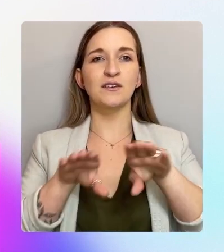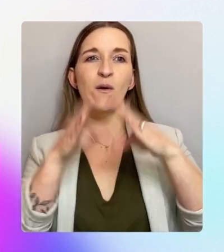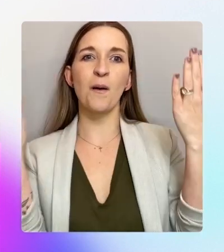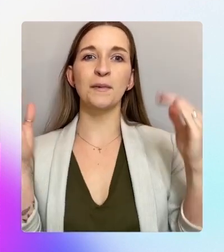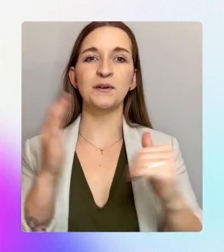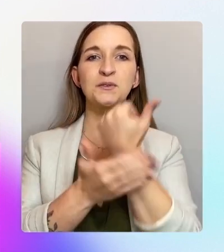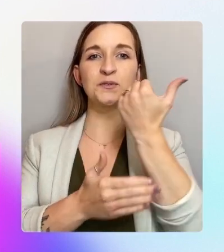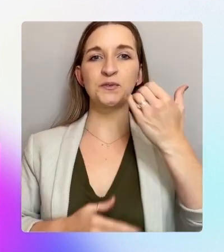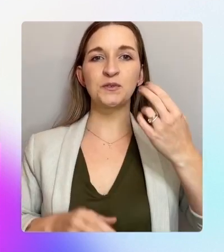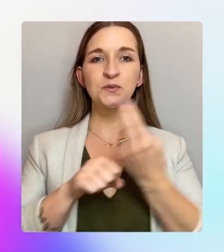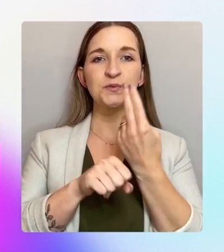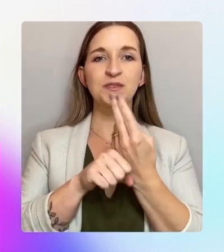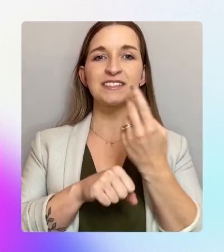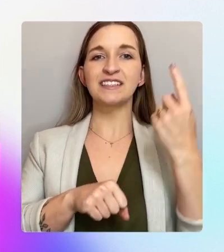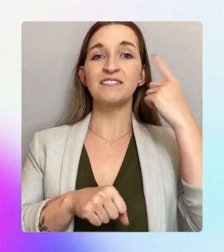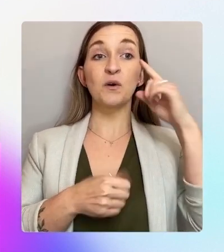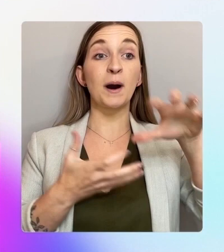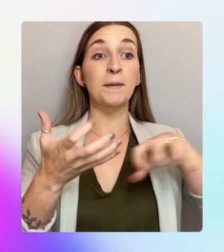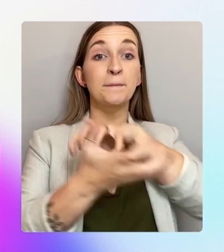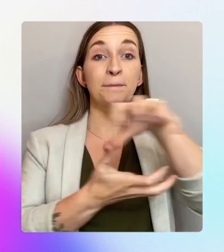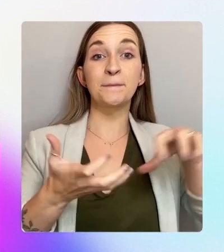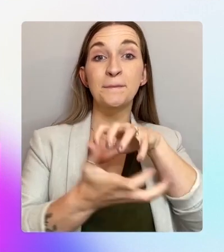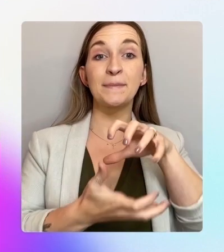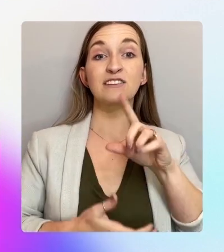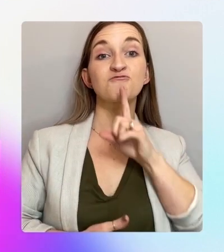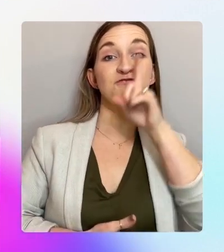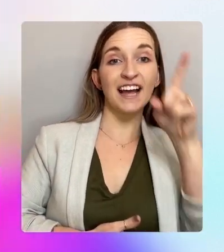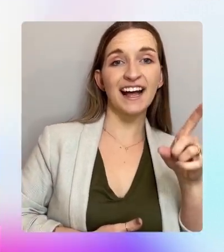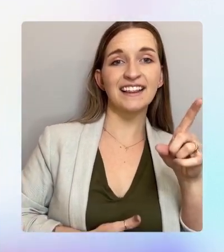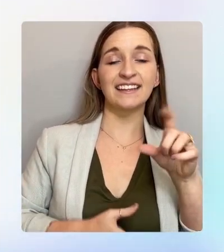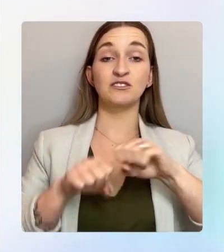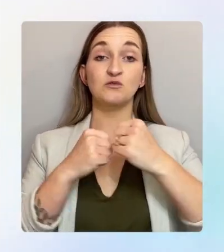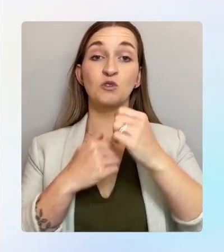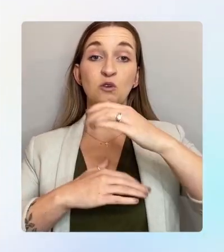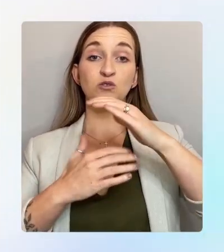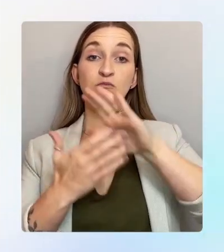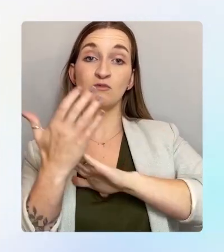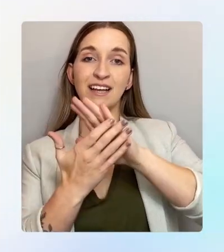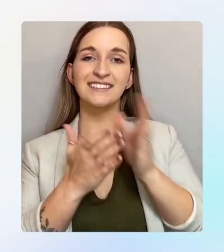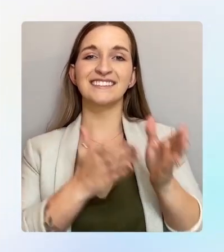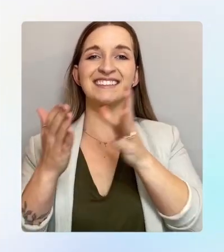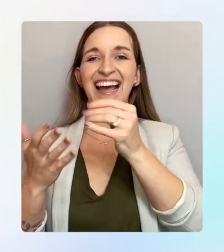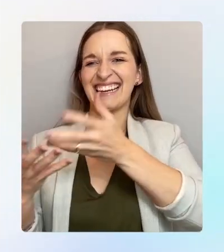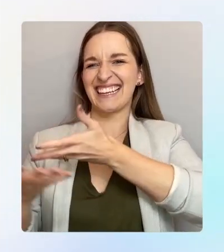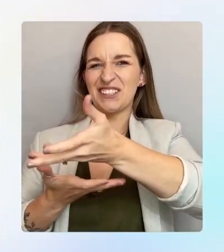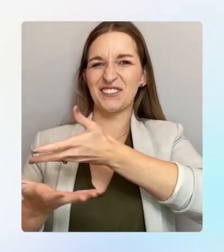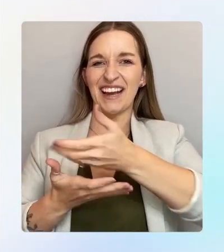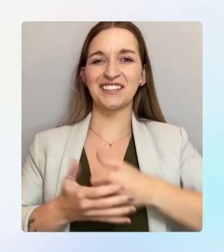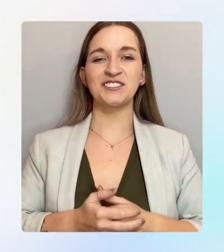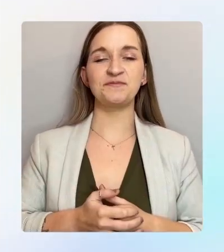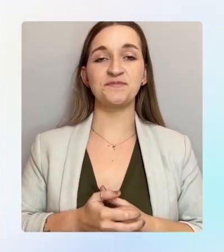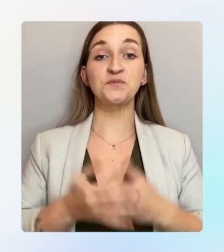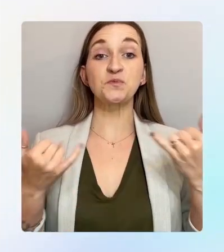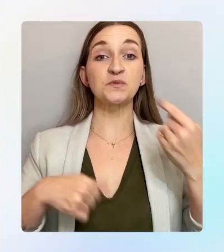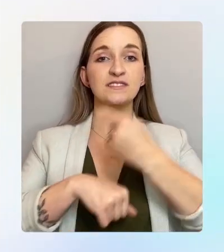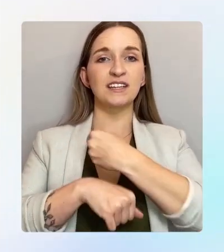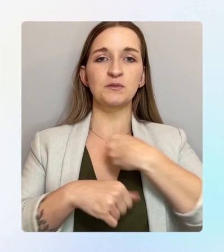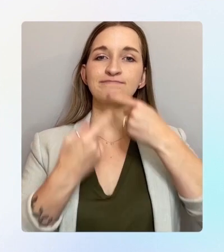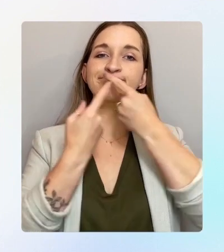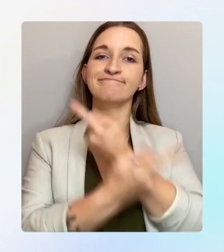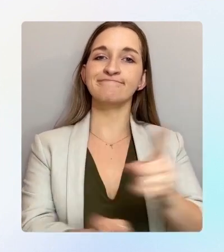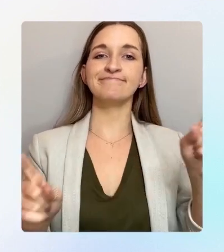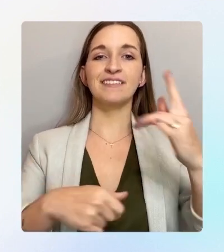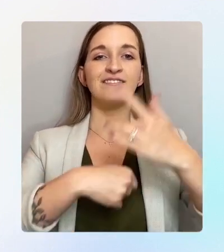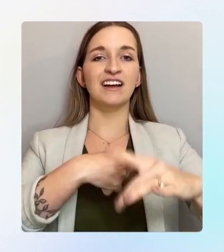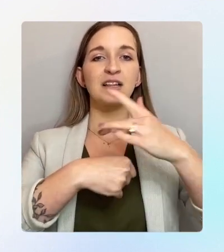mixed reality, social presence, and interactions. Today, we announce the availability of the